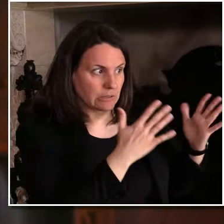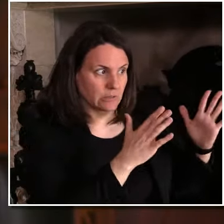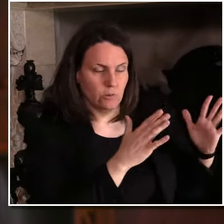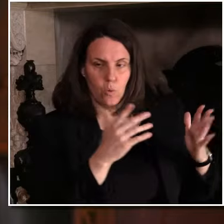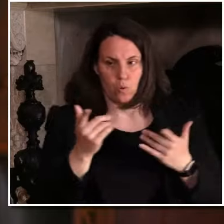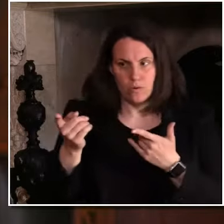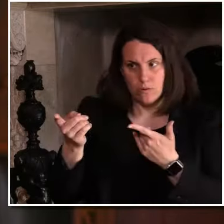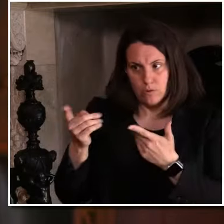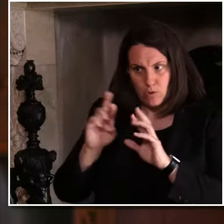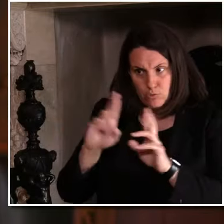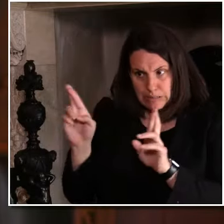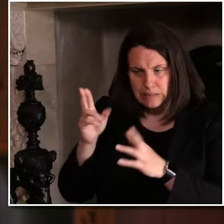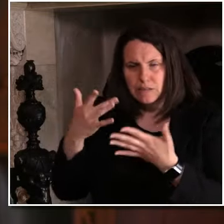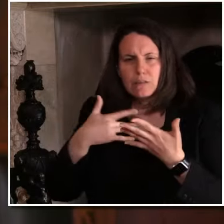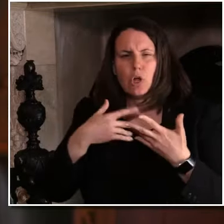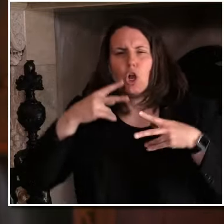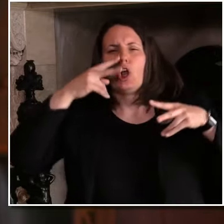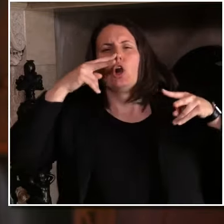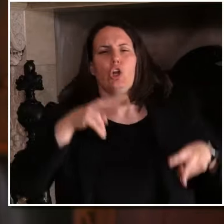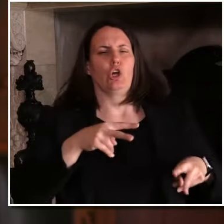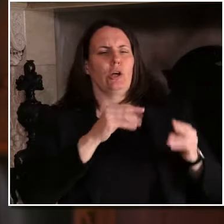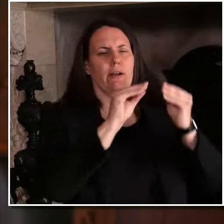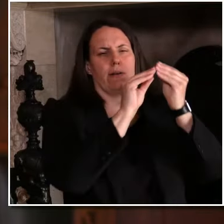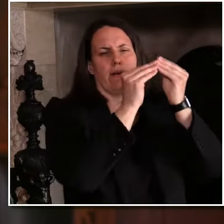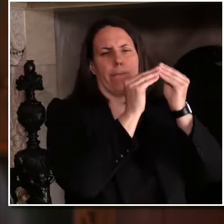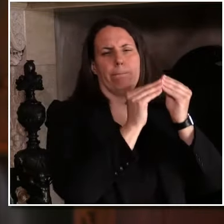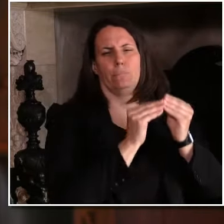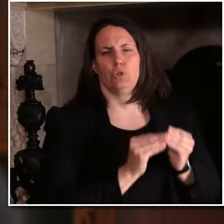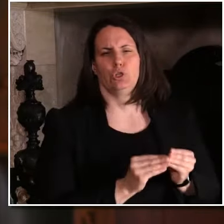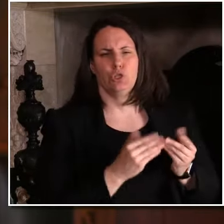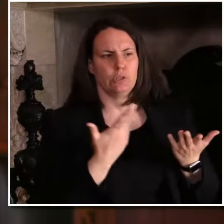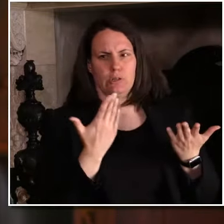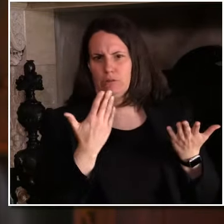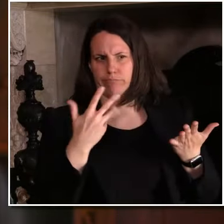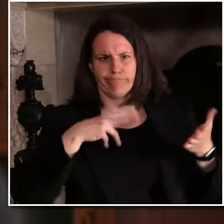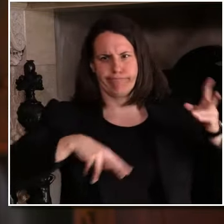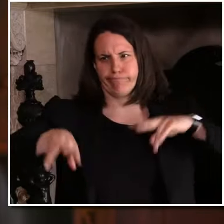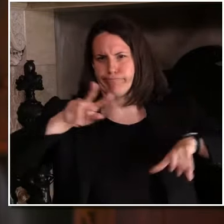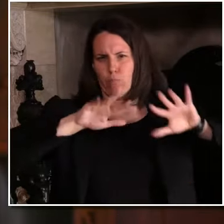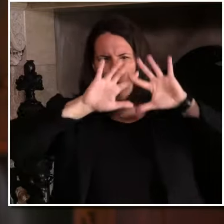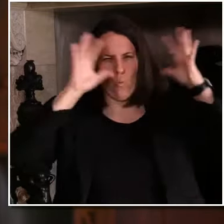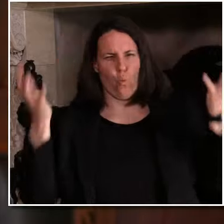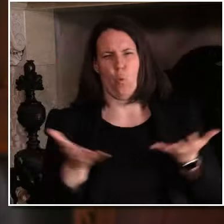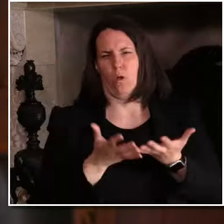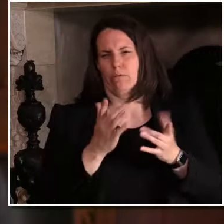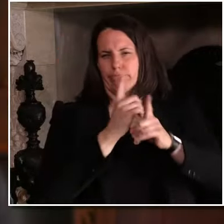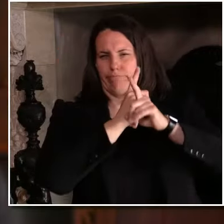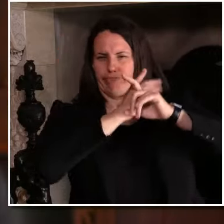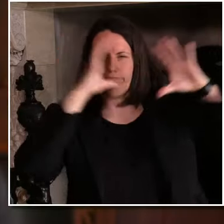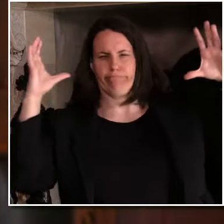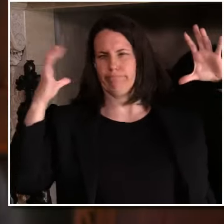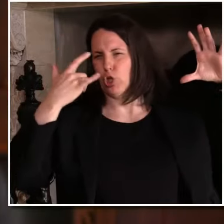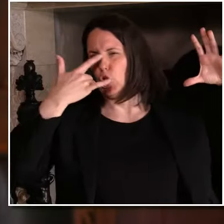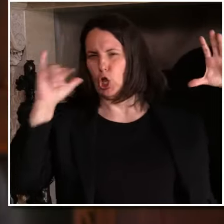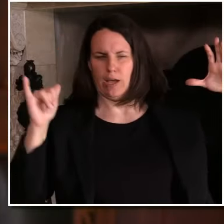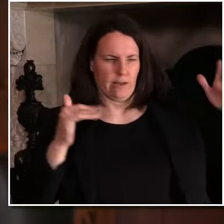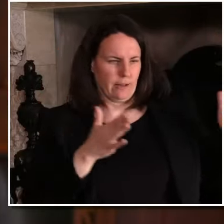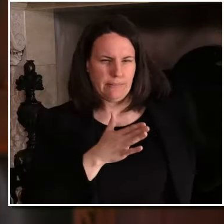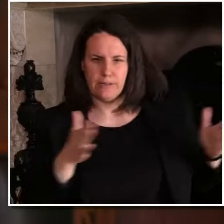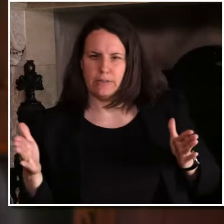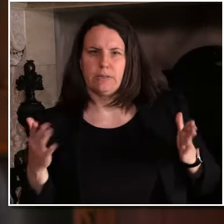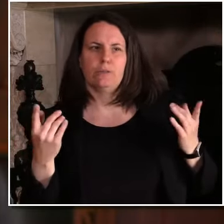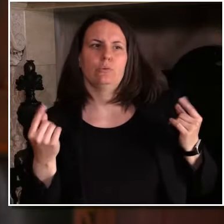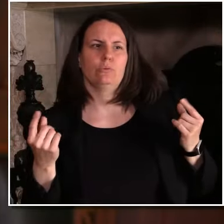measures. And if we get there, we certainly are still not at 85,000 a week or at 1,000 contact tracers,